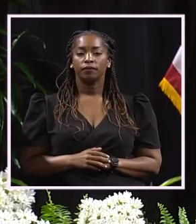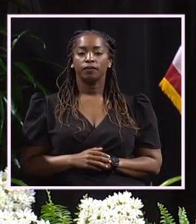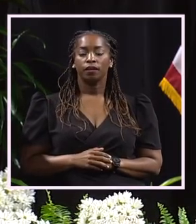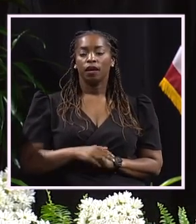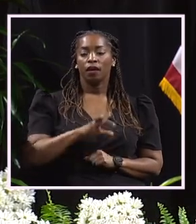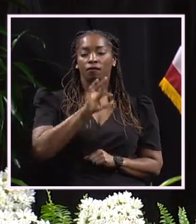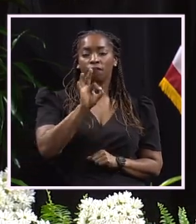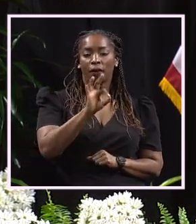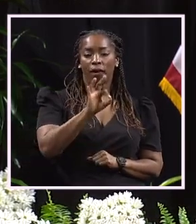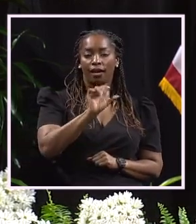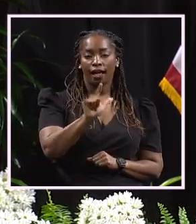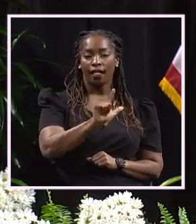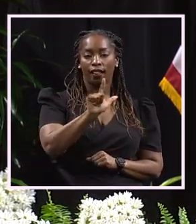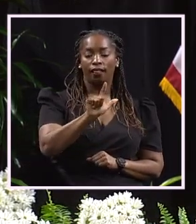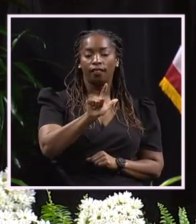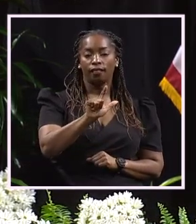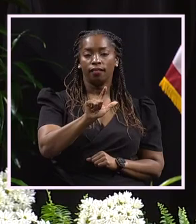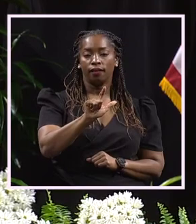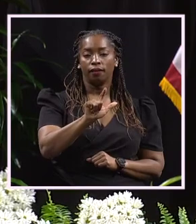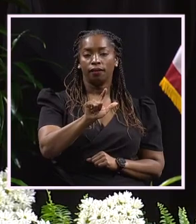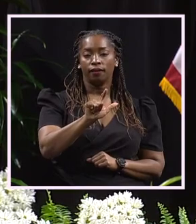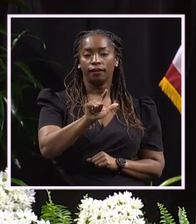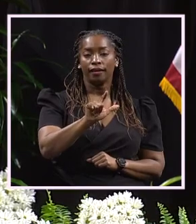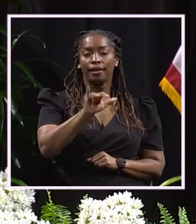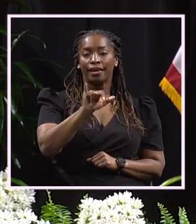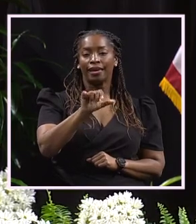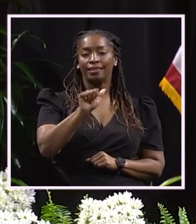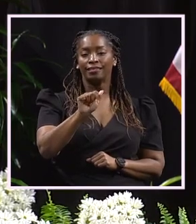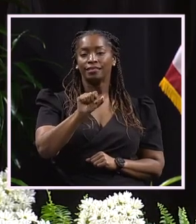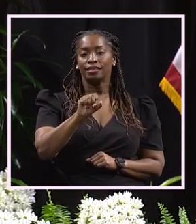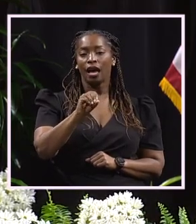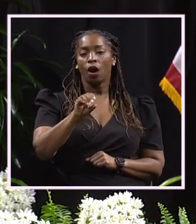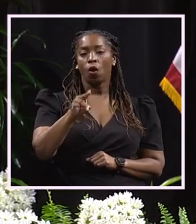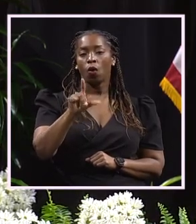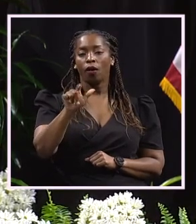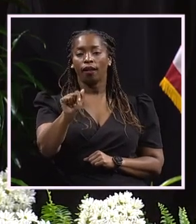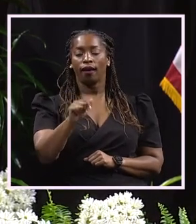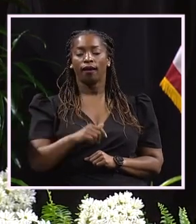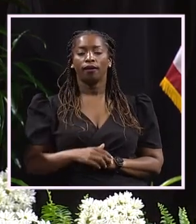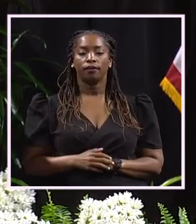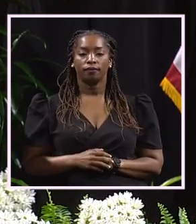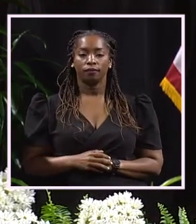Fabian L. Isaola.